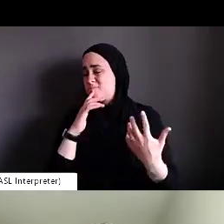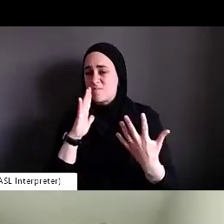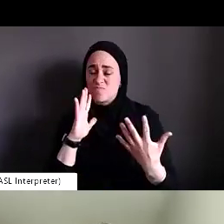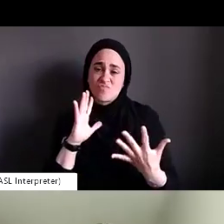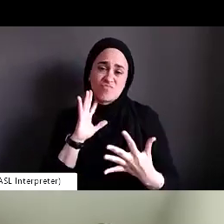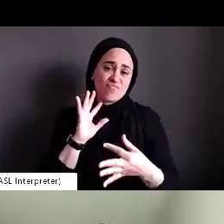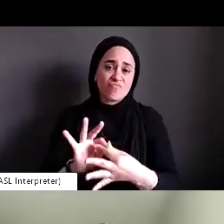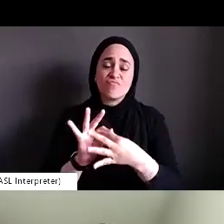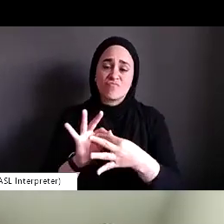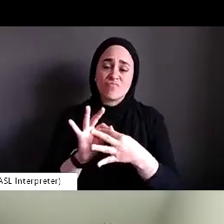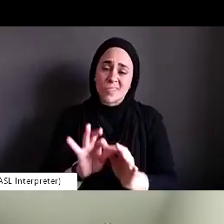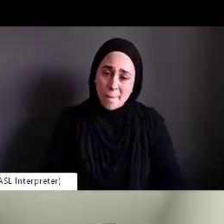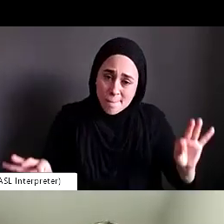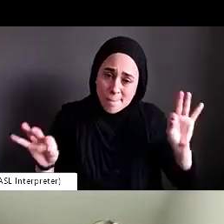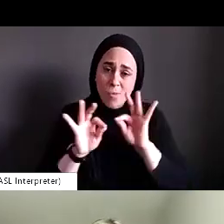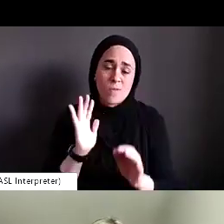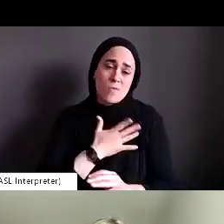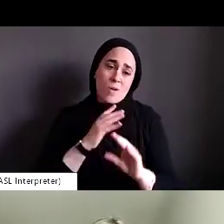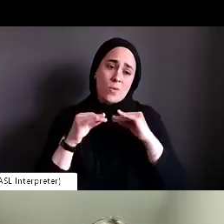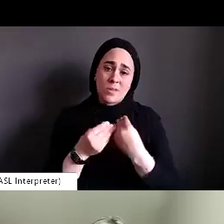for our organization.